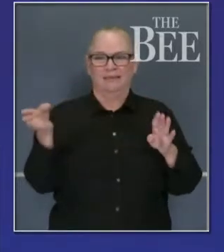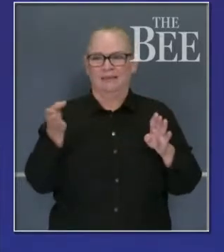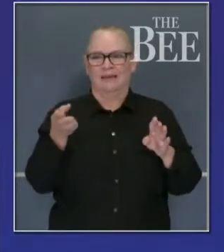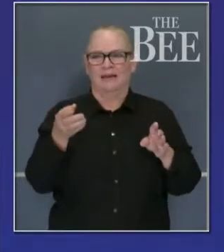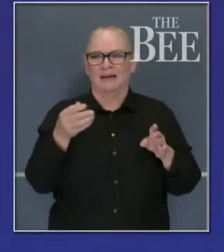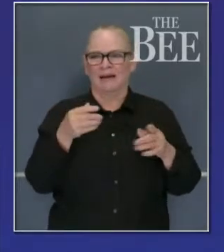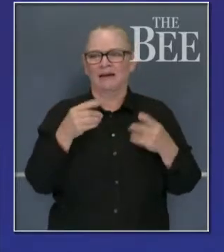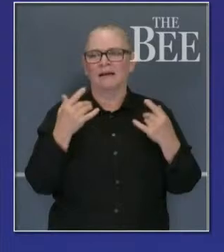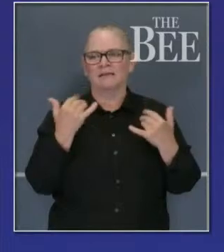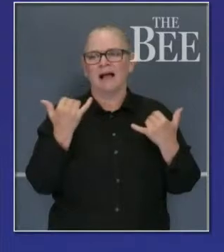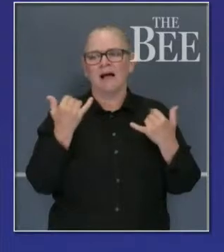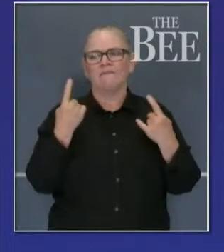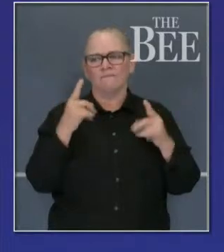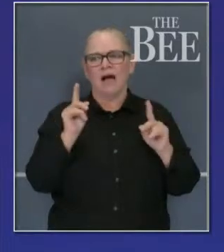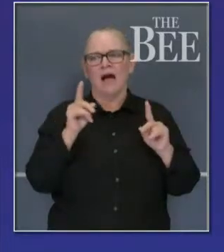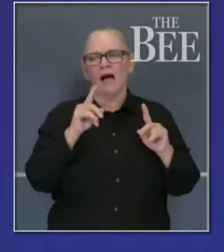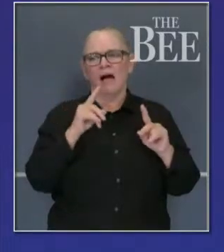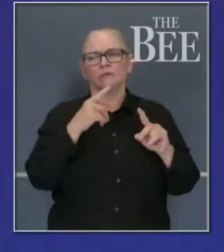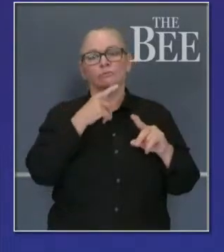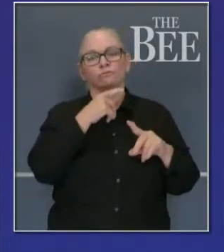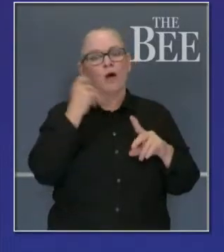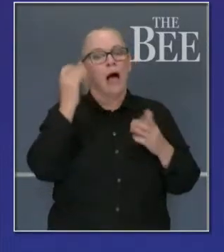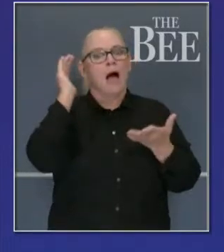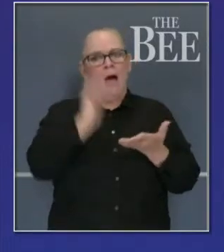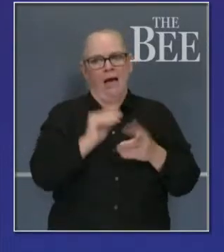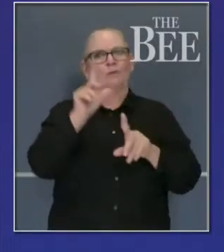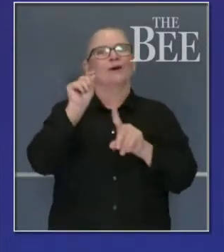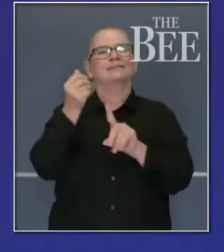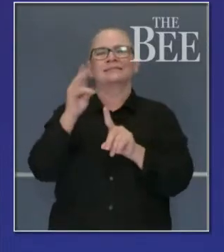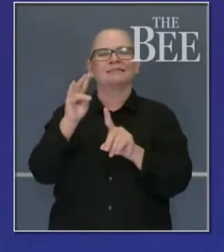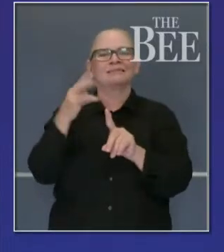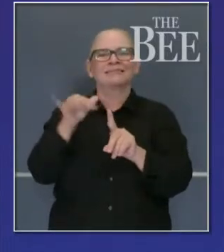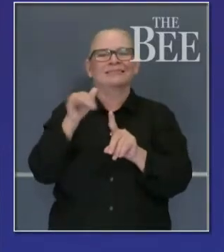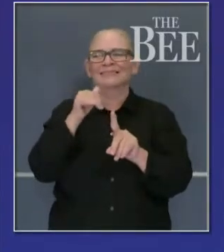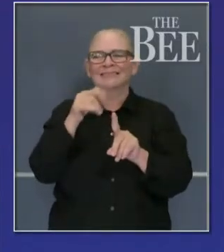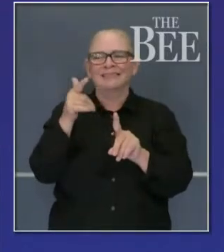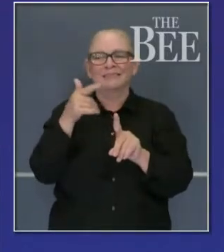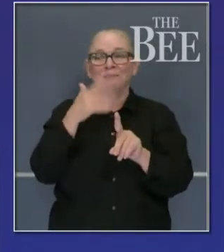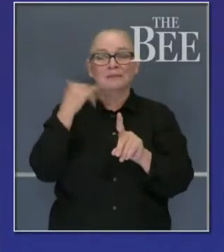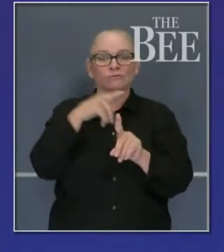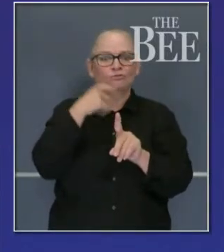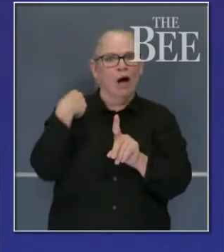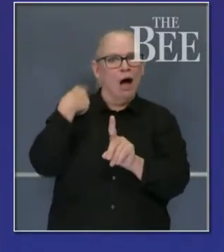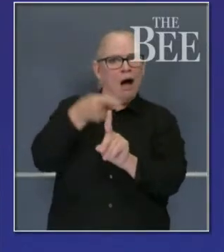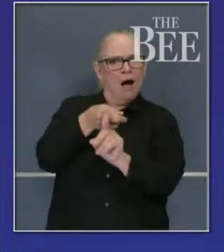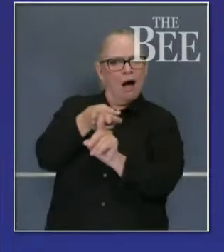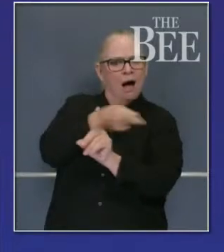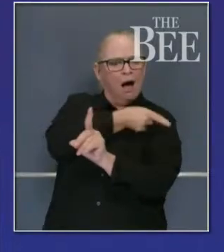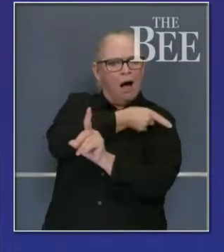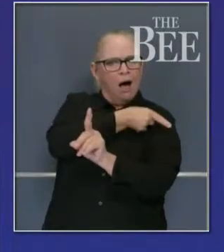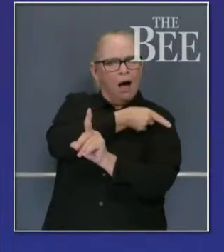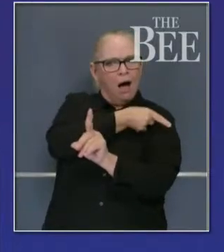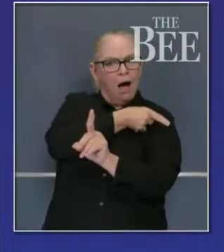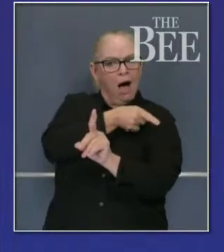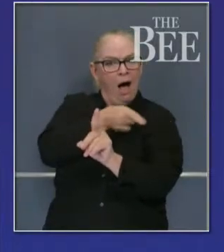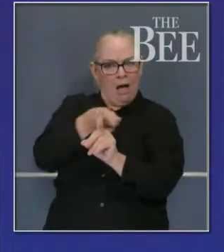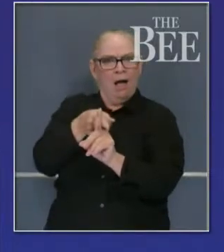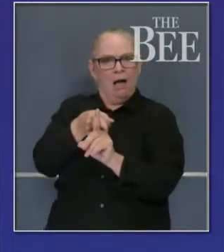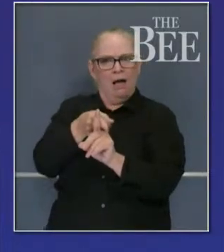historic drought led to 163 million dead trees. These